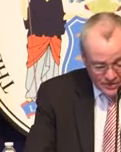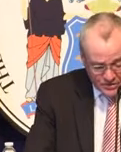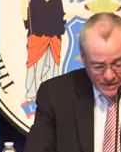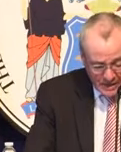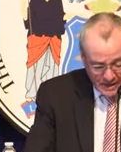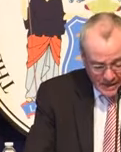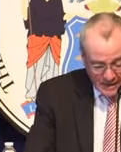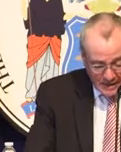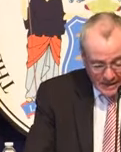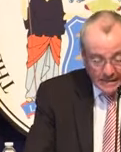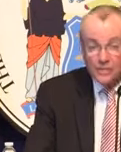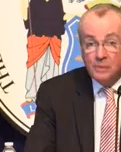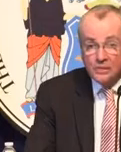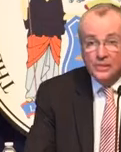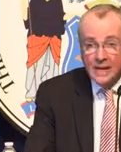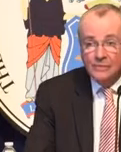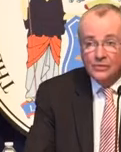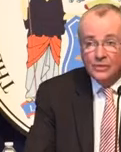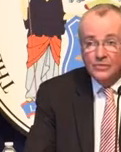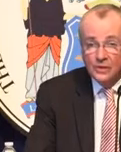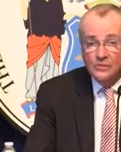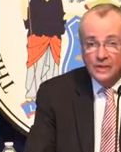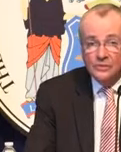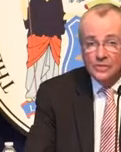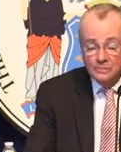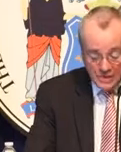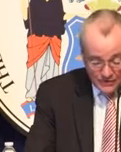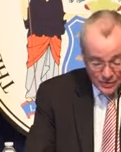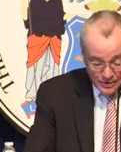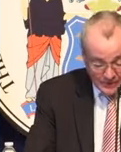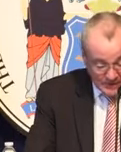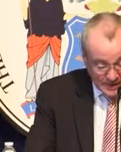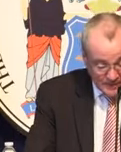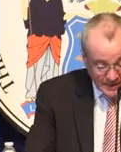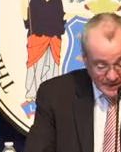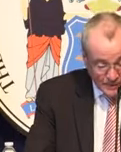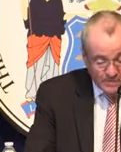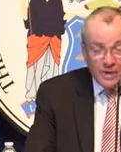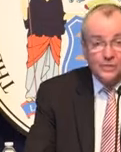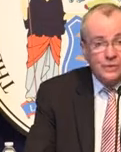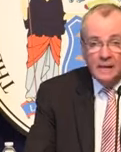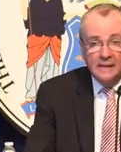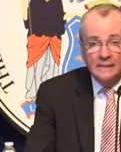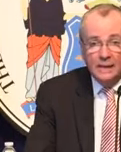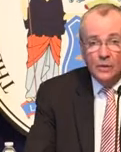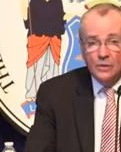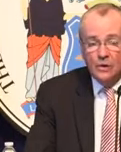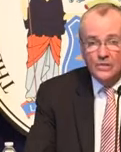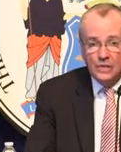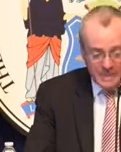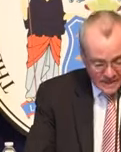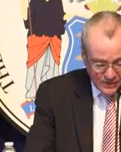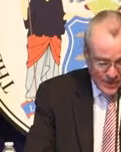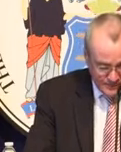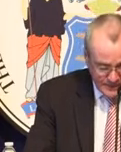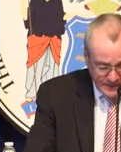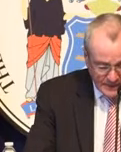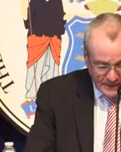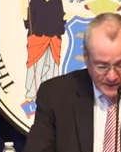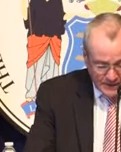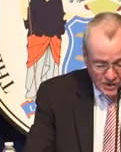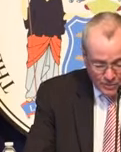our veterans, and especially, obviously, for those veterans themselves who are living there. We must remain at all costs committed to